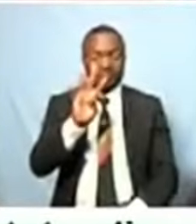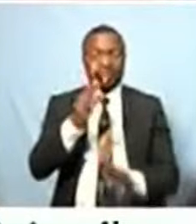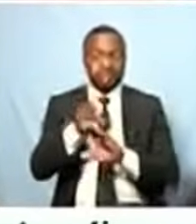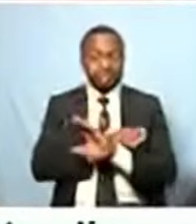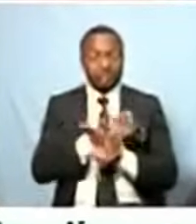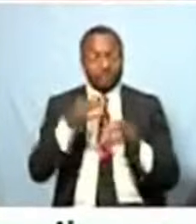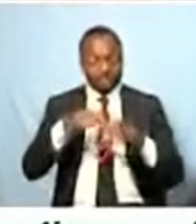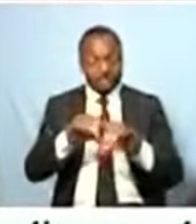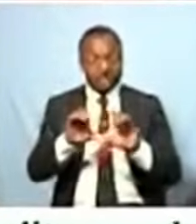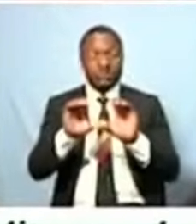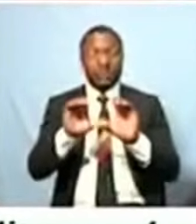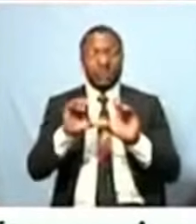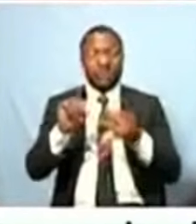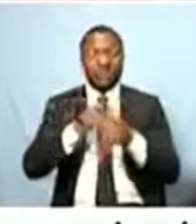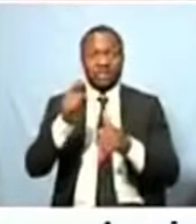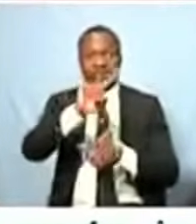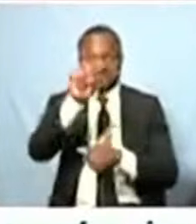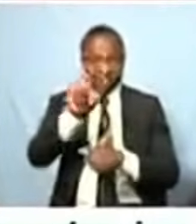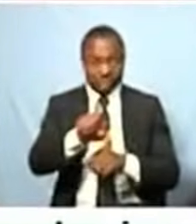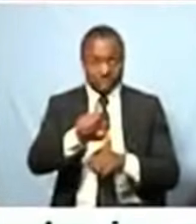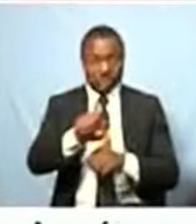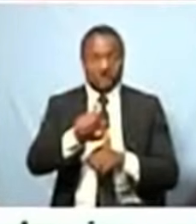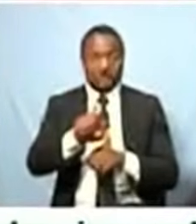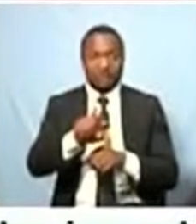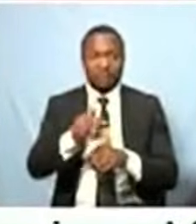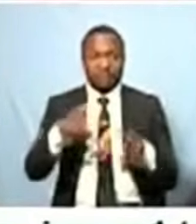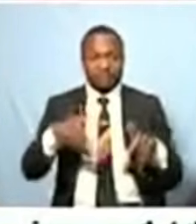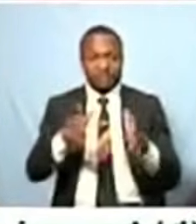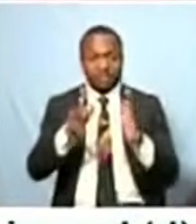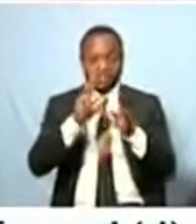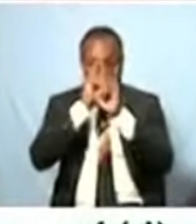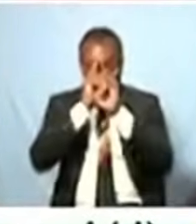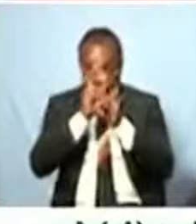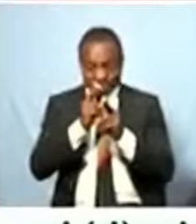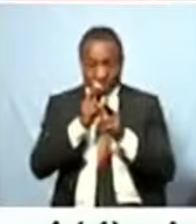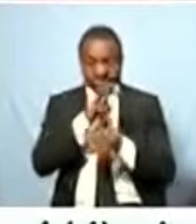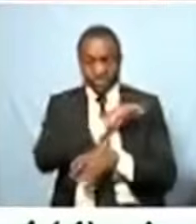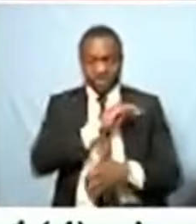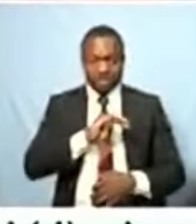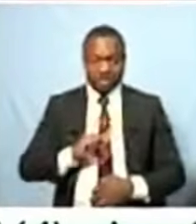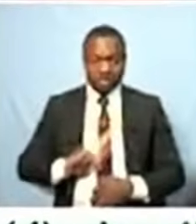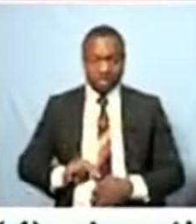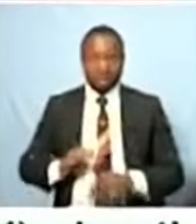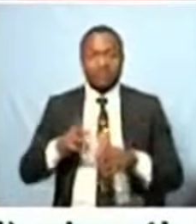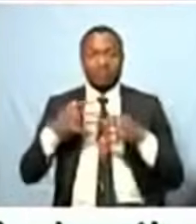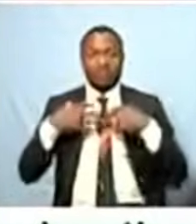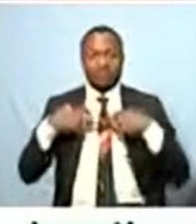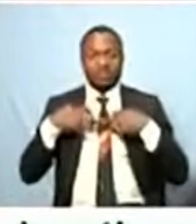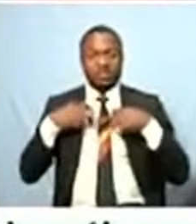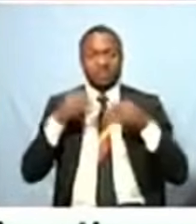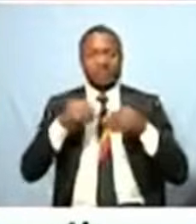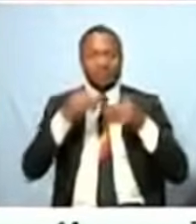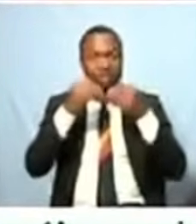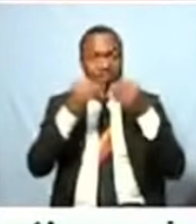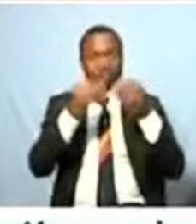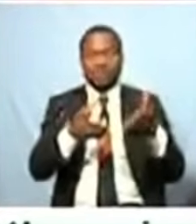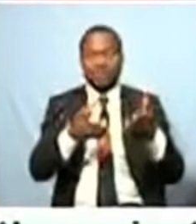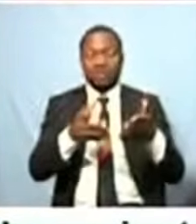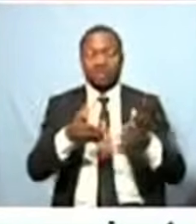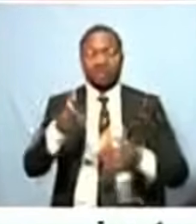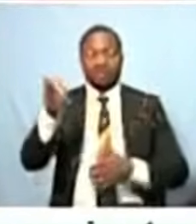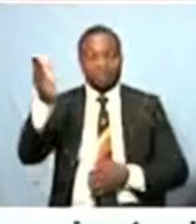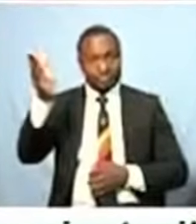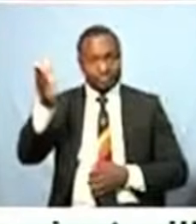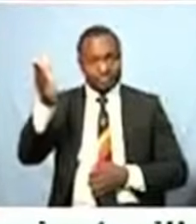we move to the next question, I'm going to allow the Honorable Member from Fuwe to deliver his maiden